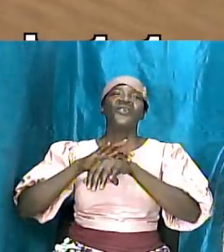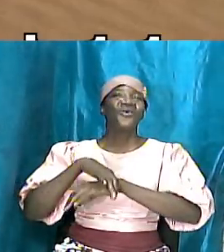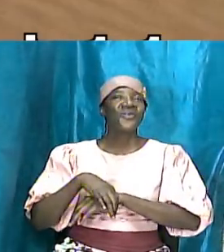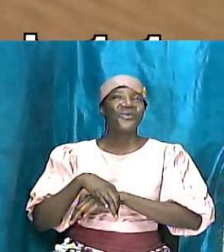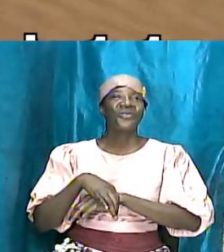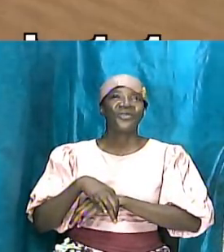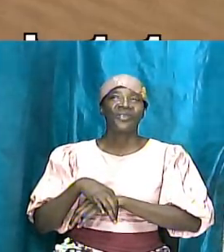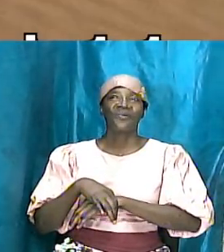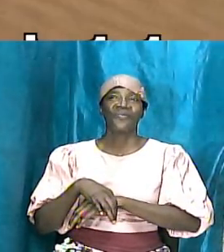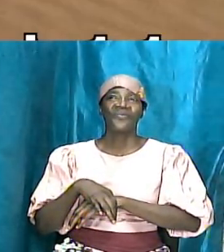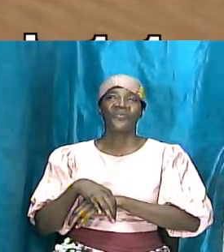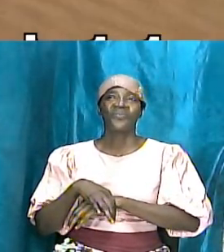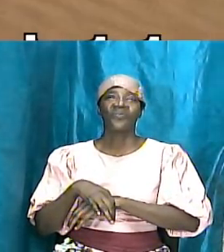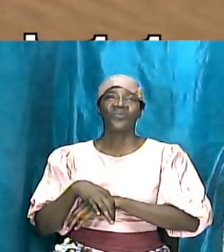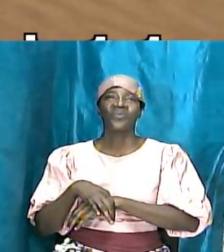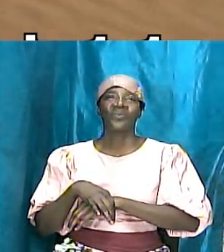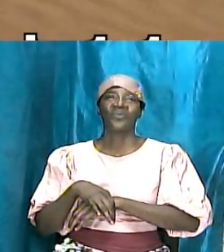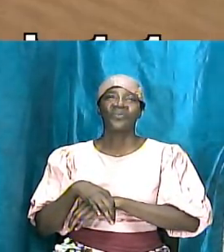earth.